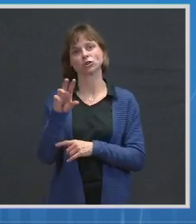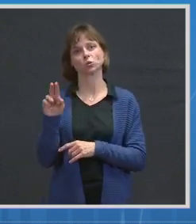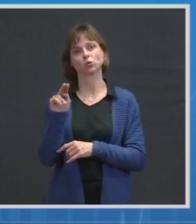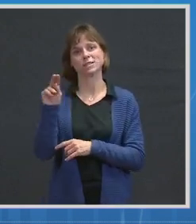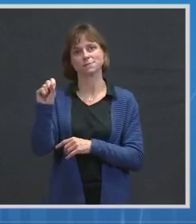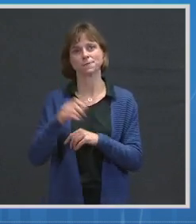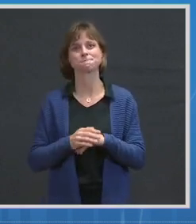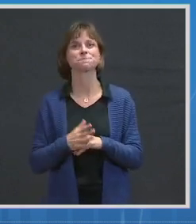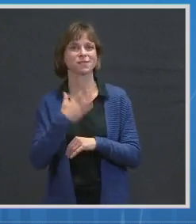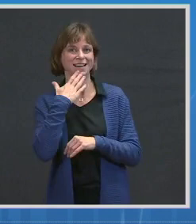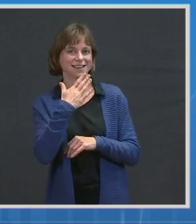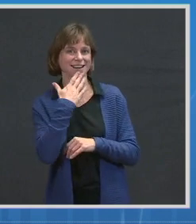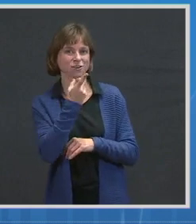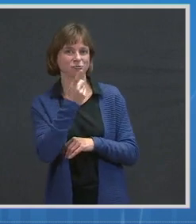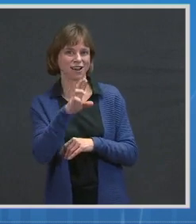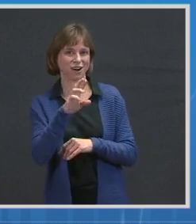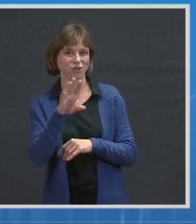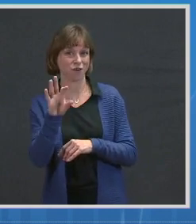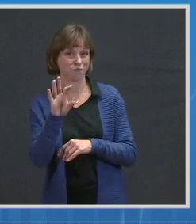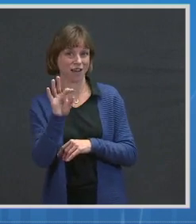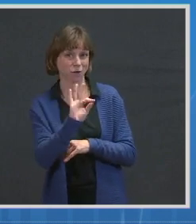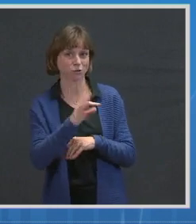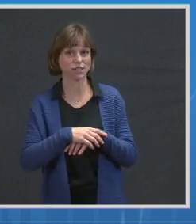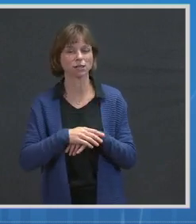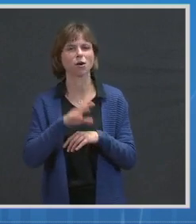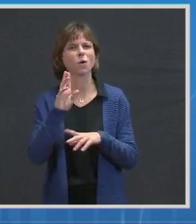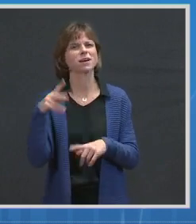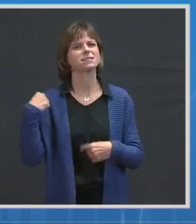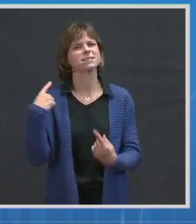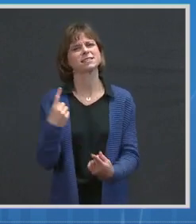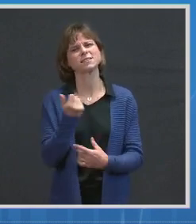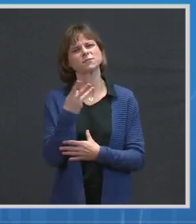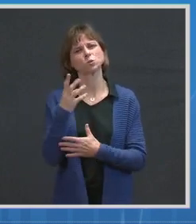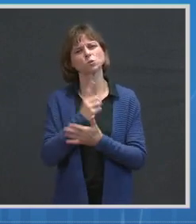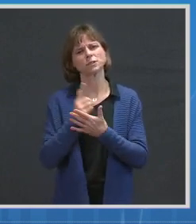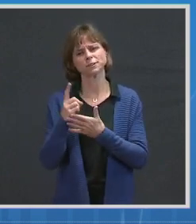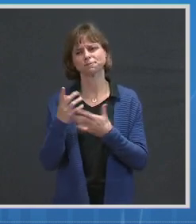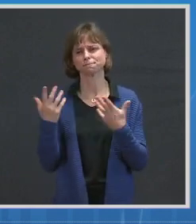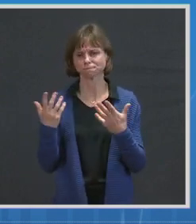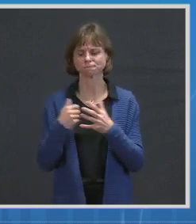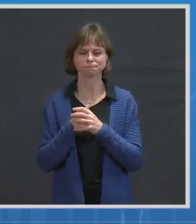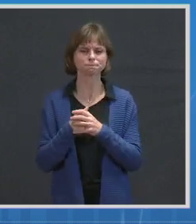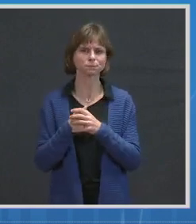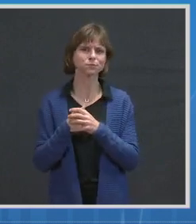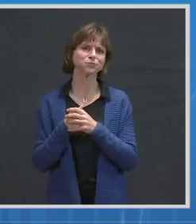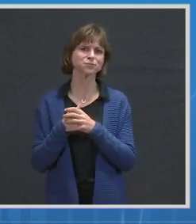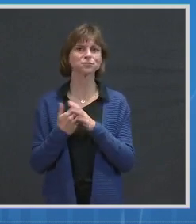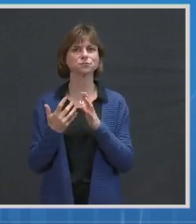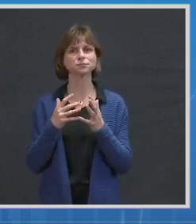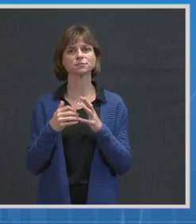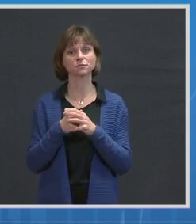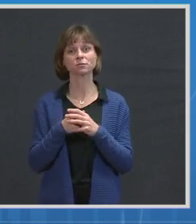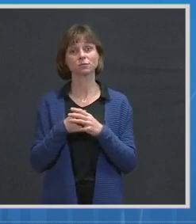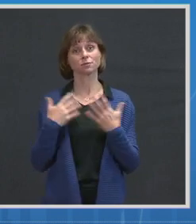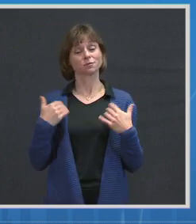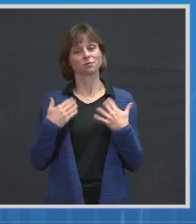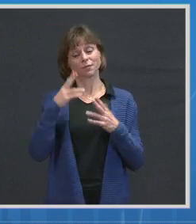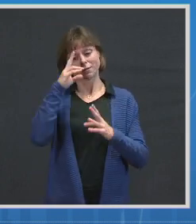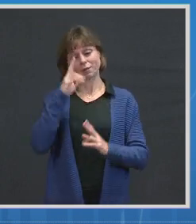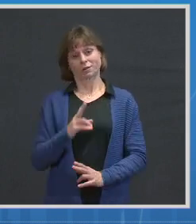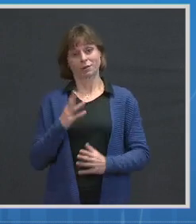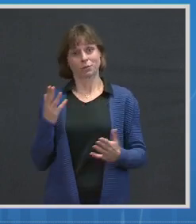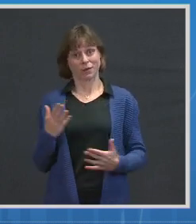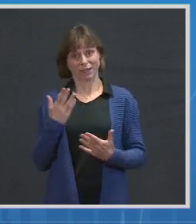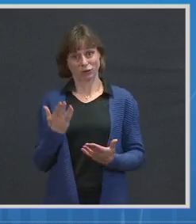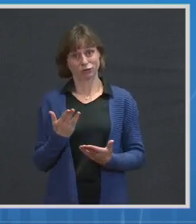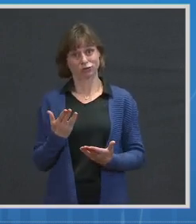Thank you so much, Dr. Fauci. So over these past few weeks, it's been a great pleasure to be here giving